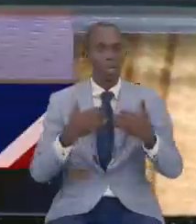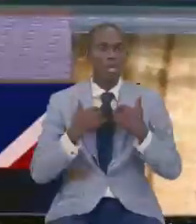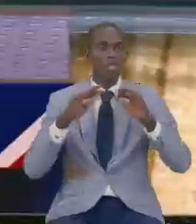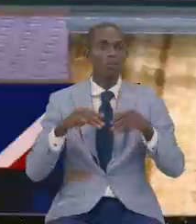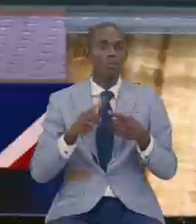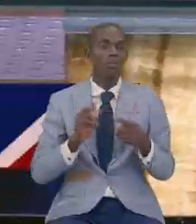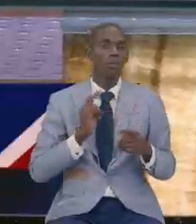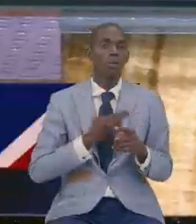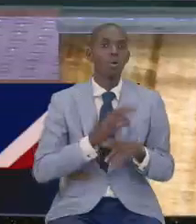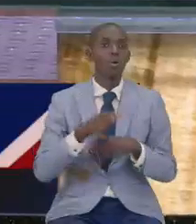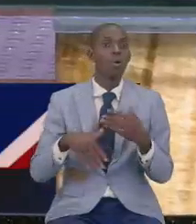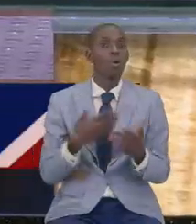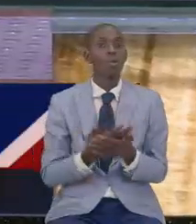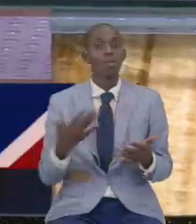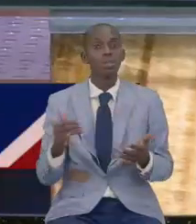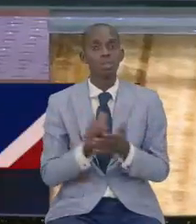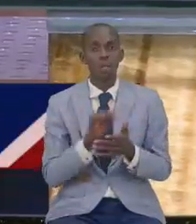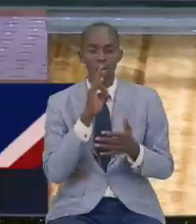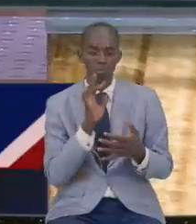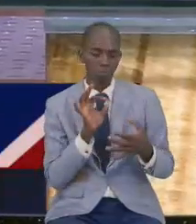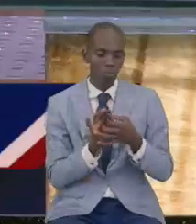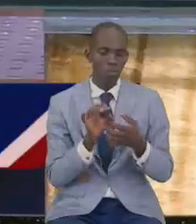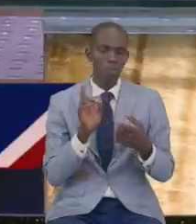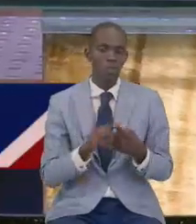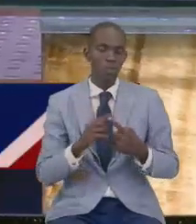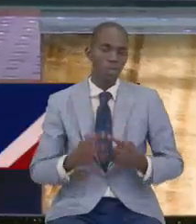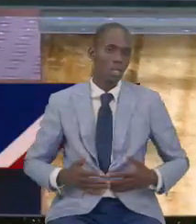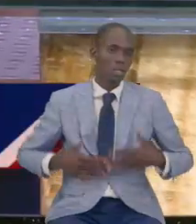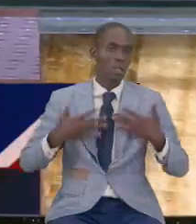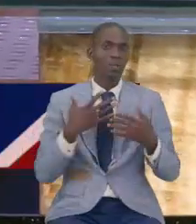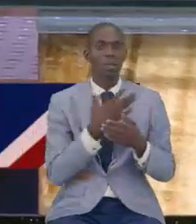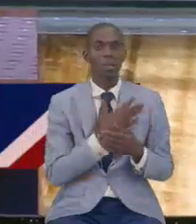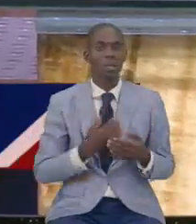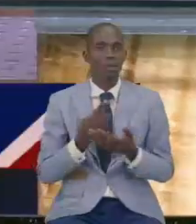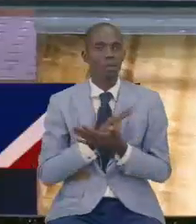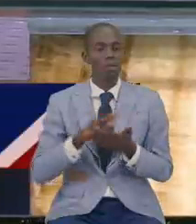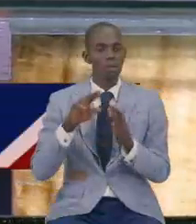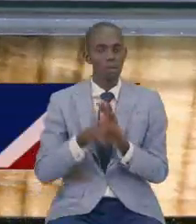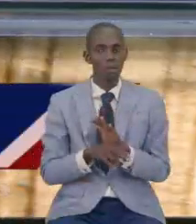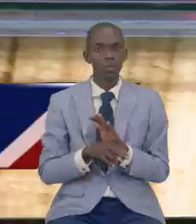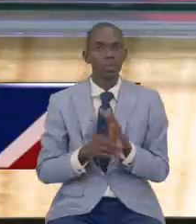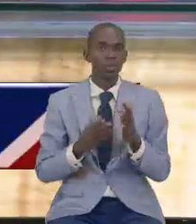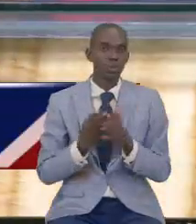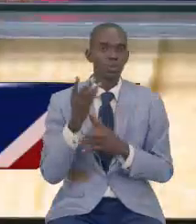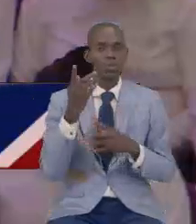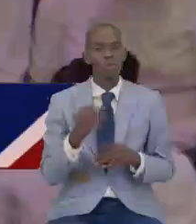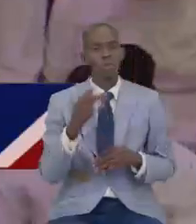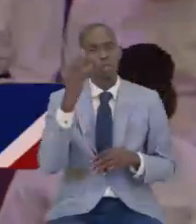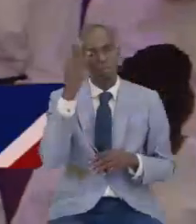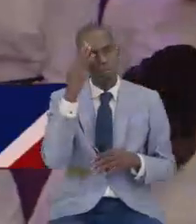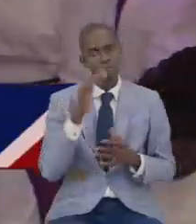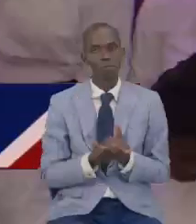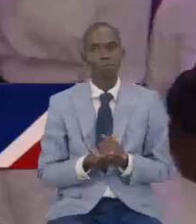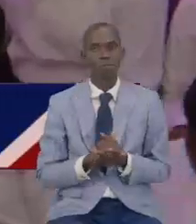all things that pertain unto life and godliness through the knowledge. He